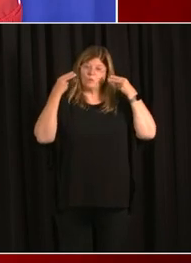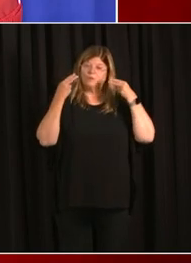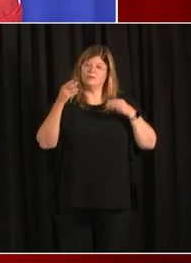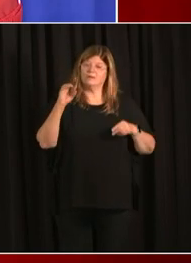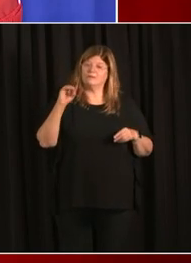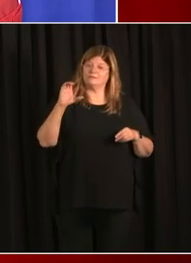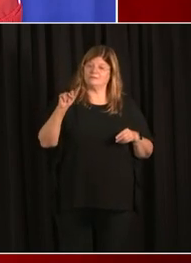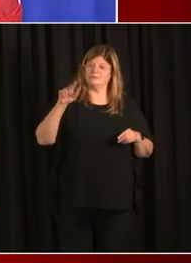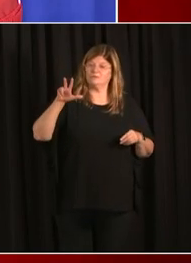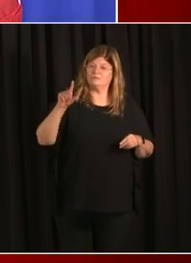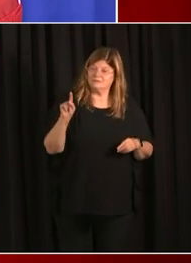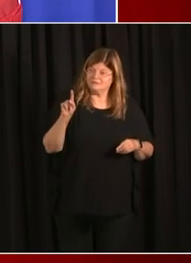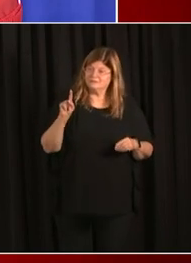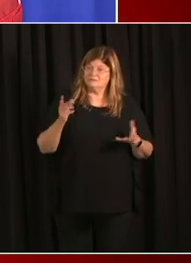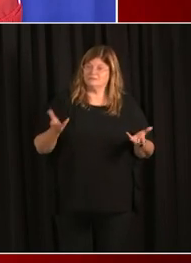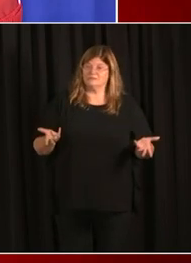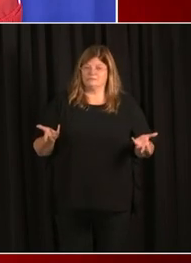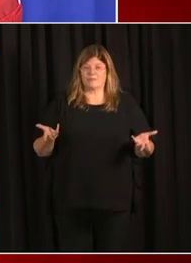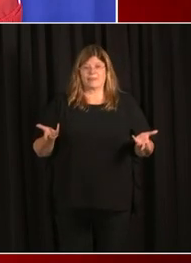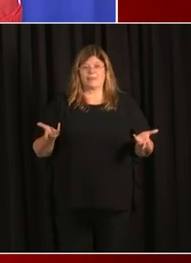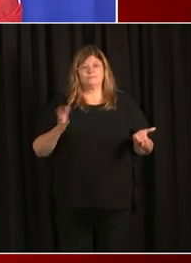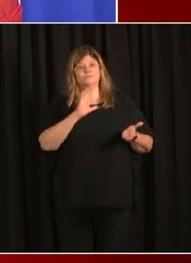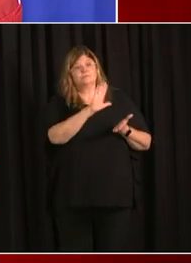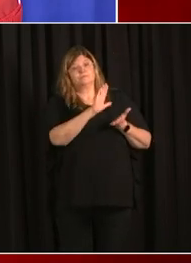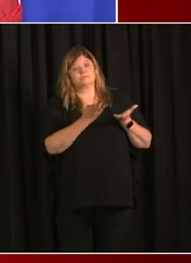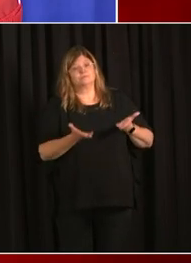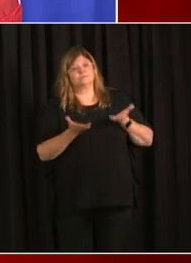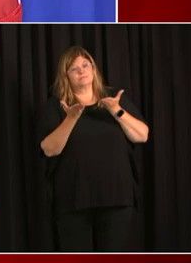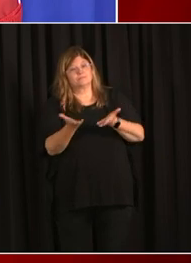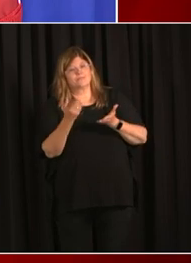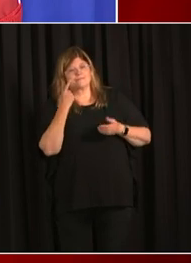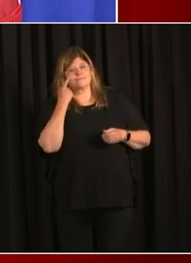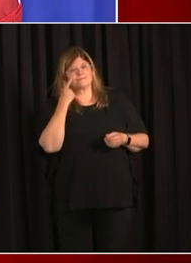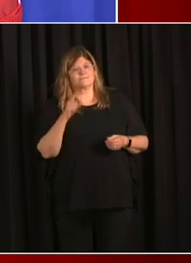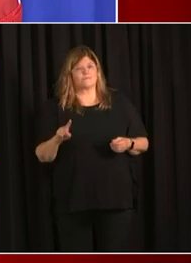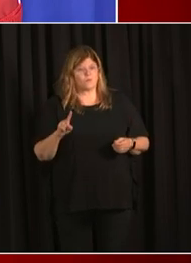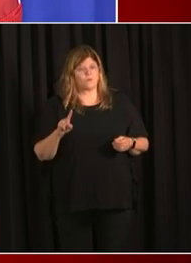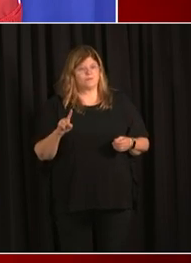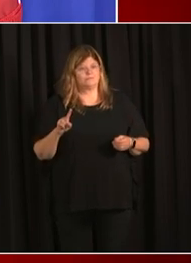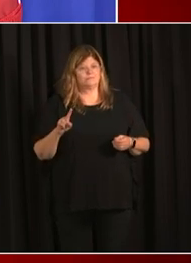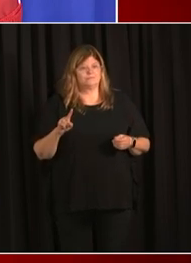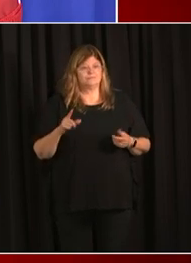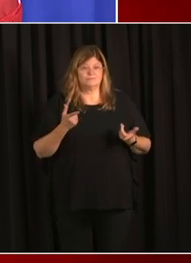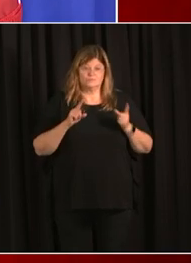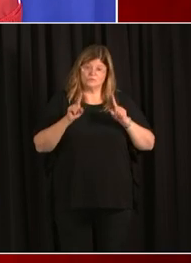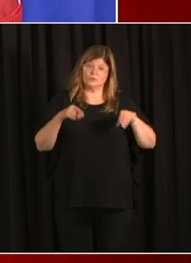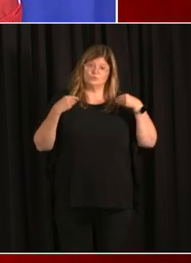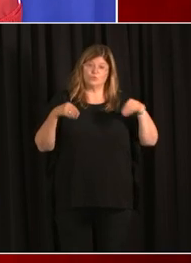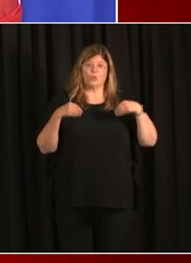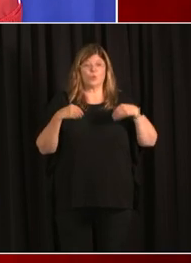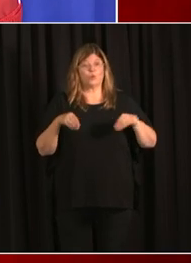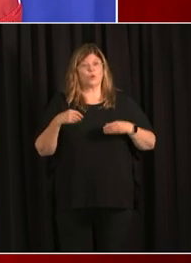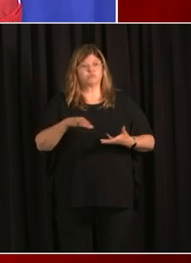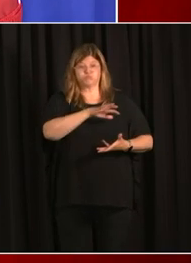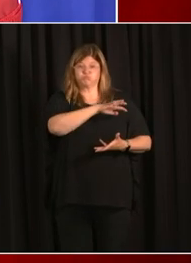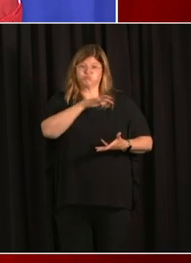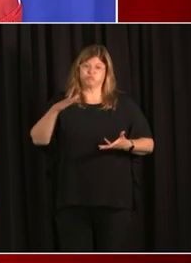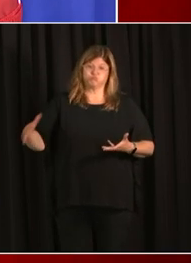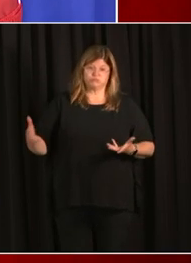31st. What are your recommendations for the ghosts and goblins who, I mean, you go to the store and the candy's out, will you